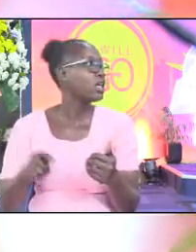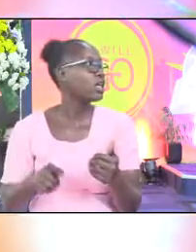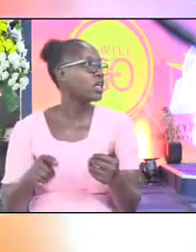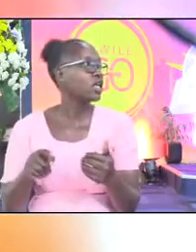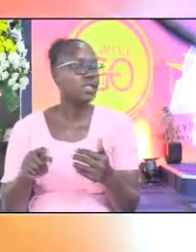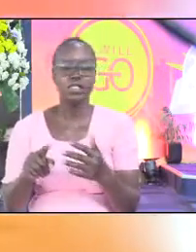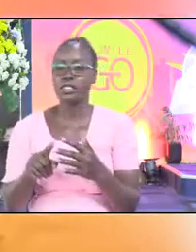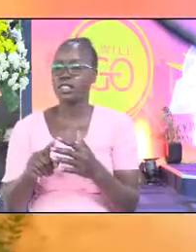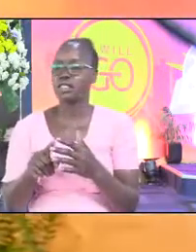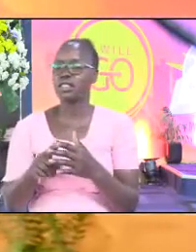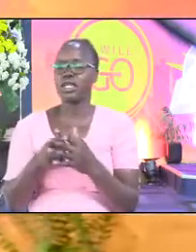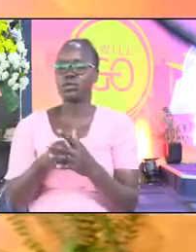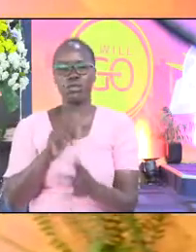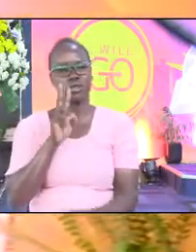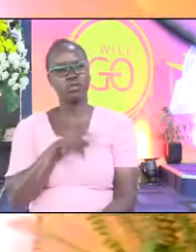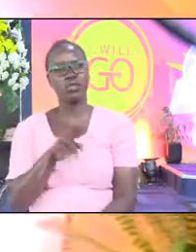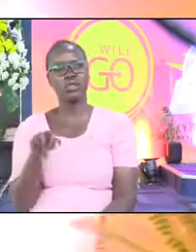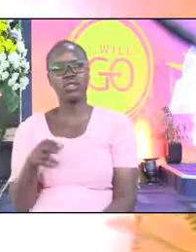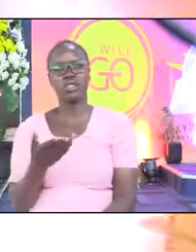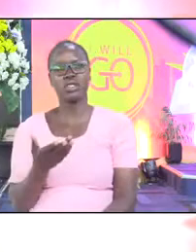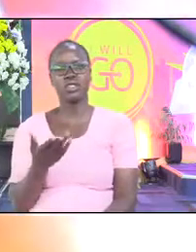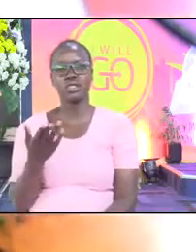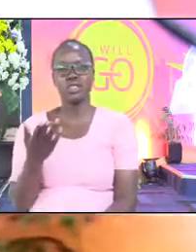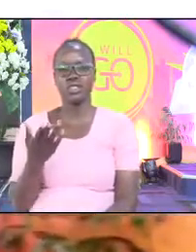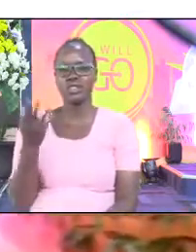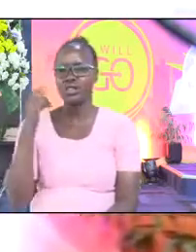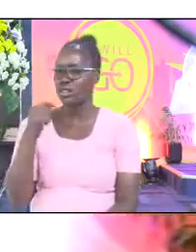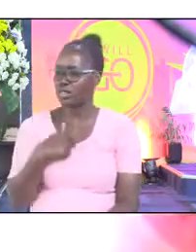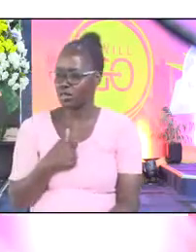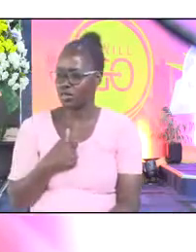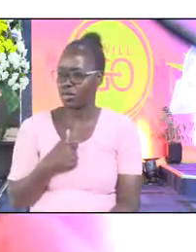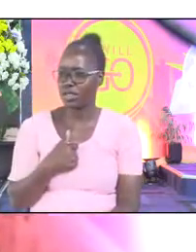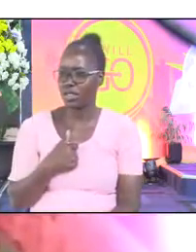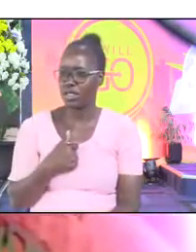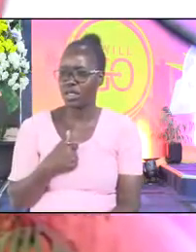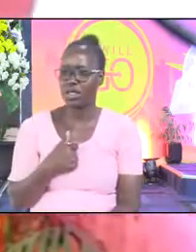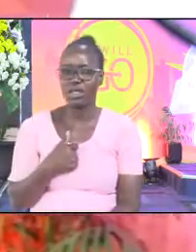to be prejudiced. Are you listening to me? Yes.